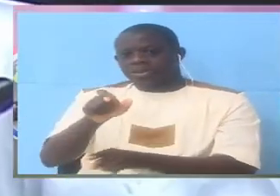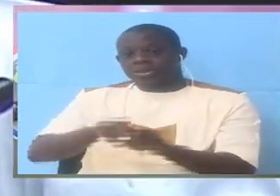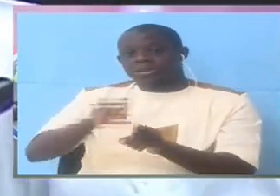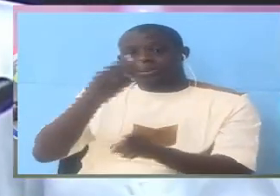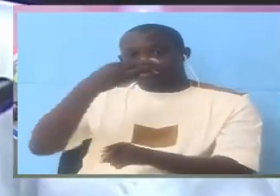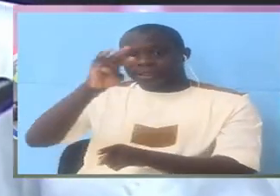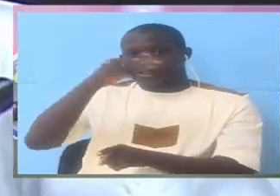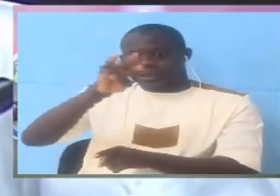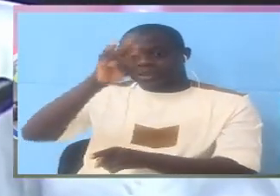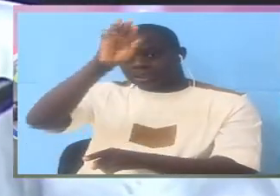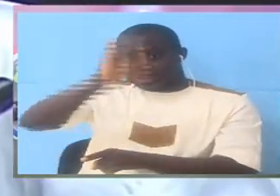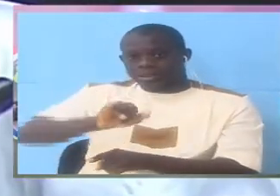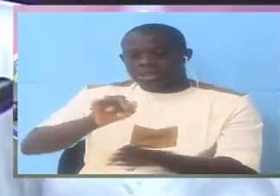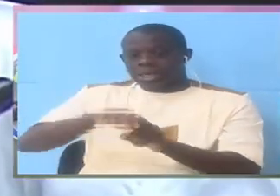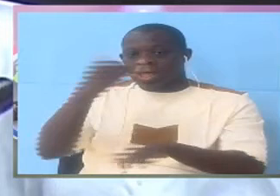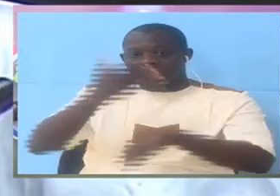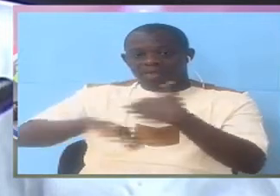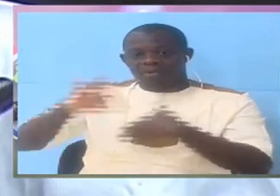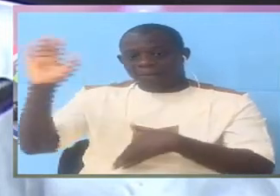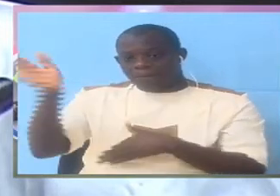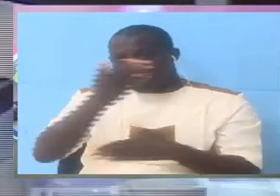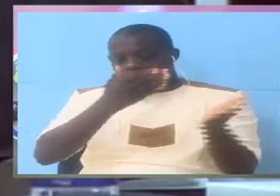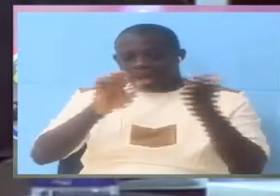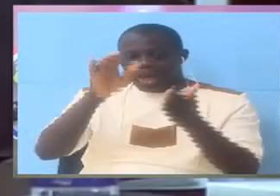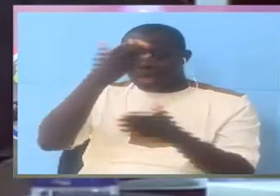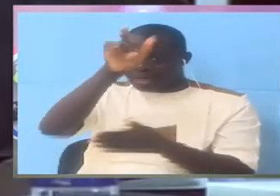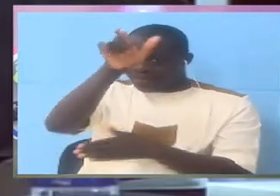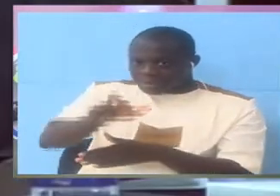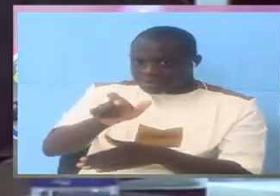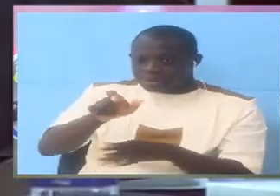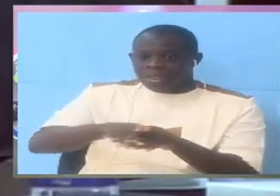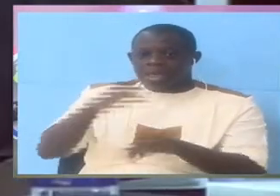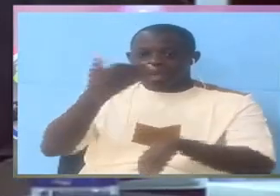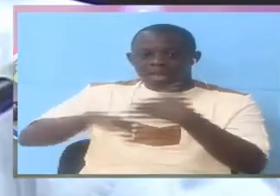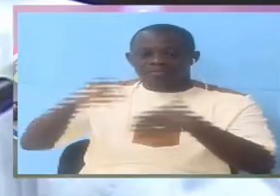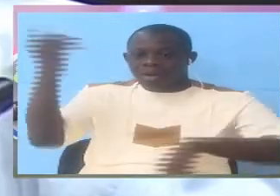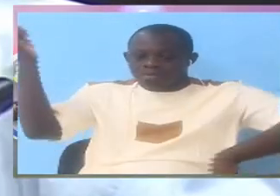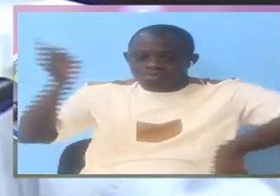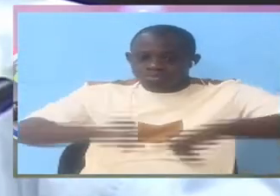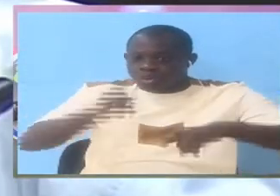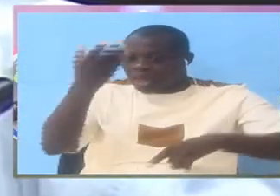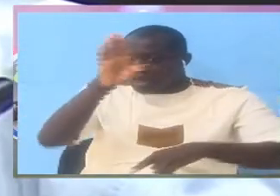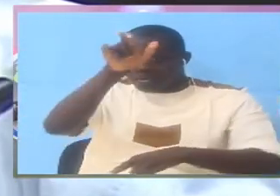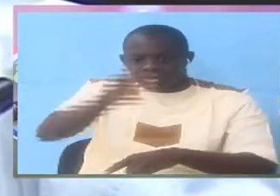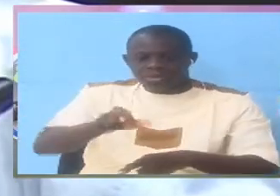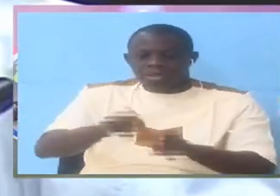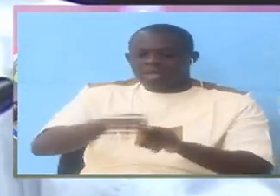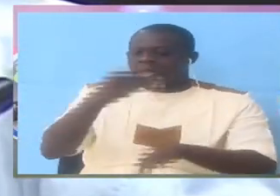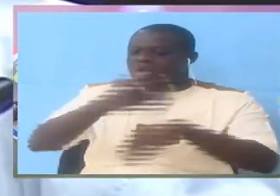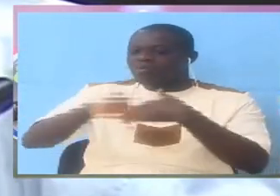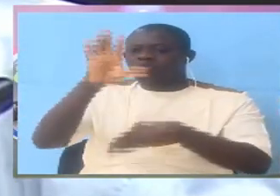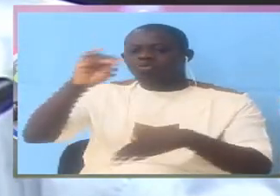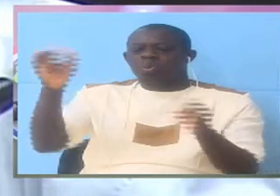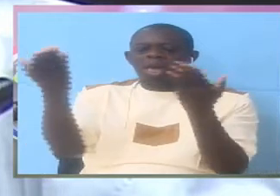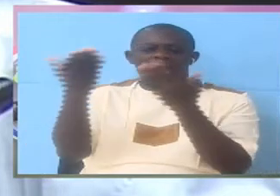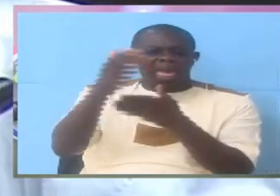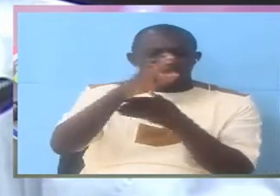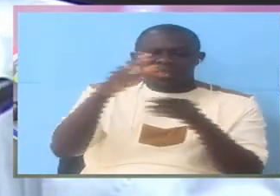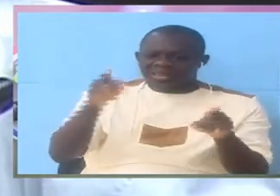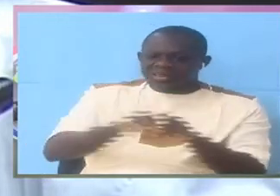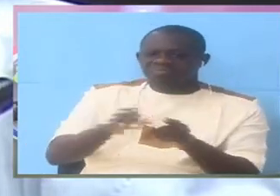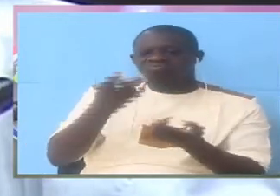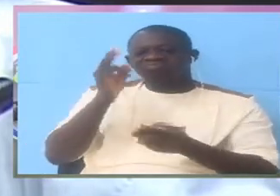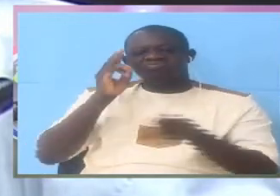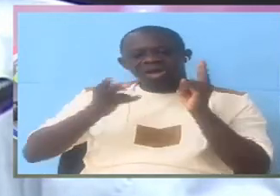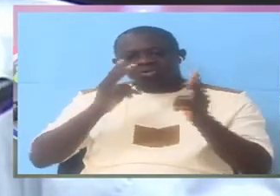years. Never slapped anybody. Never hit anybody. Never committed any of these violations and abuses